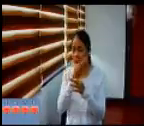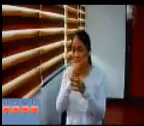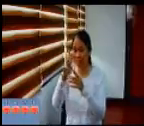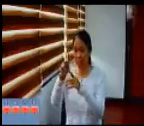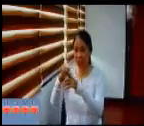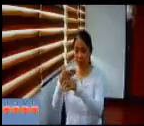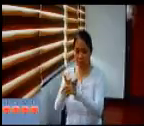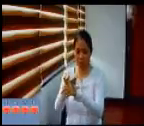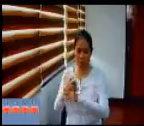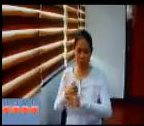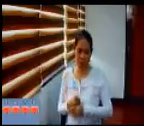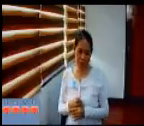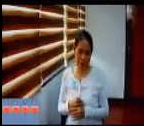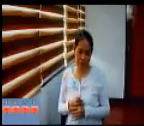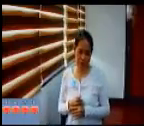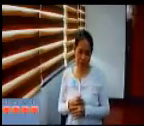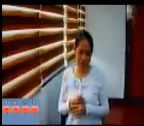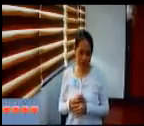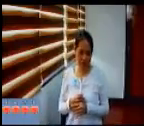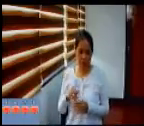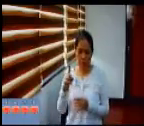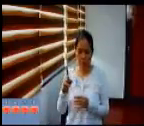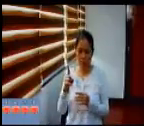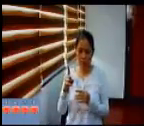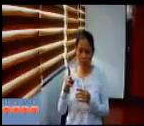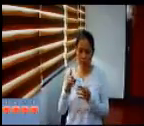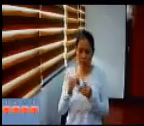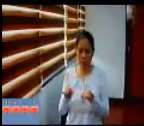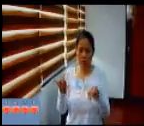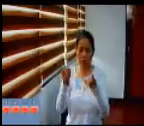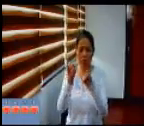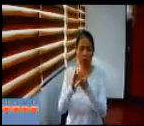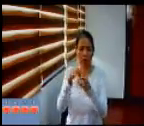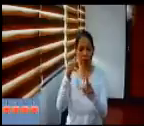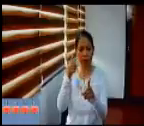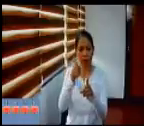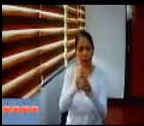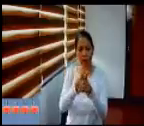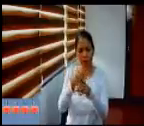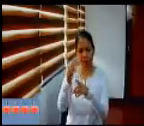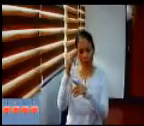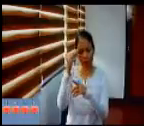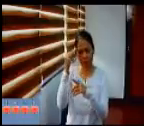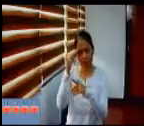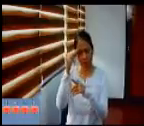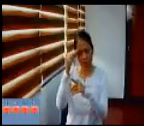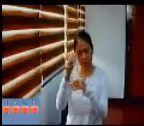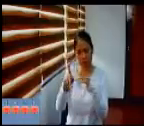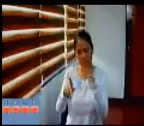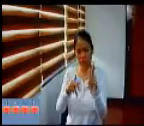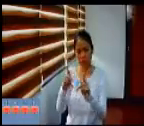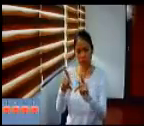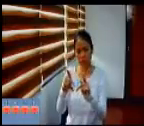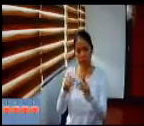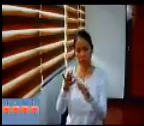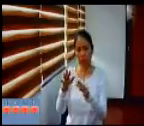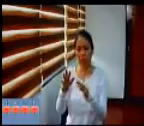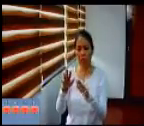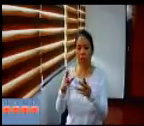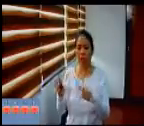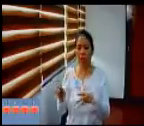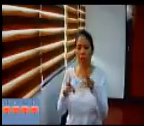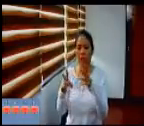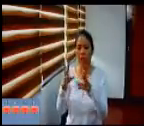therefore, Your Honors, one important impact on the minds of our people and the way they decide, particularly among our farmers,